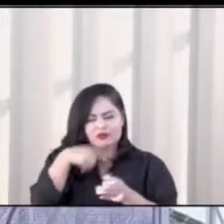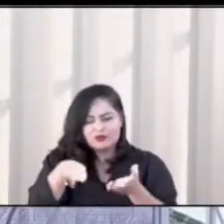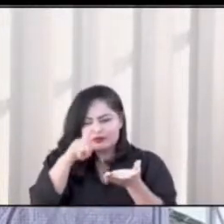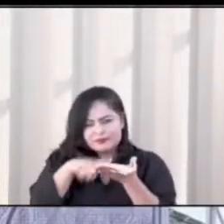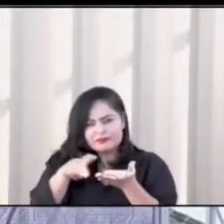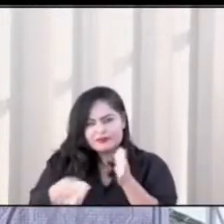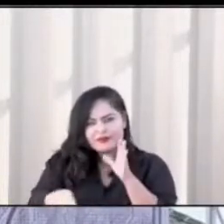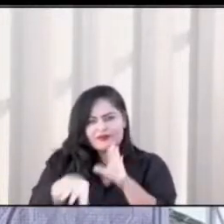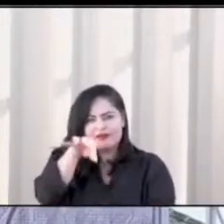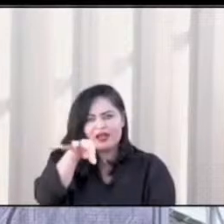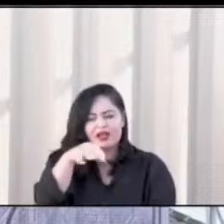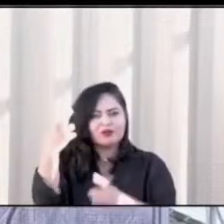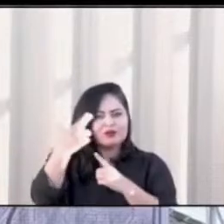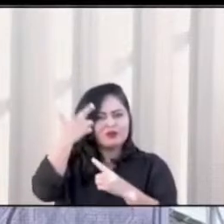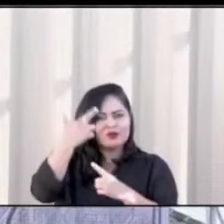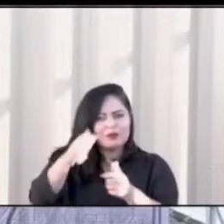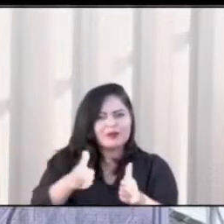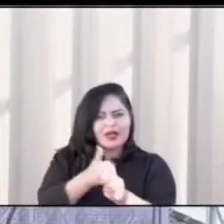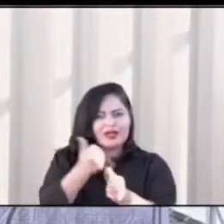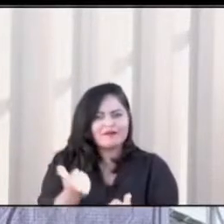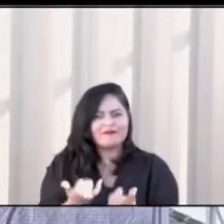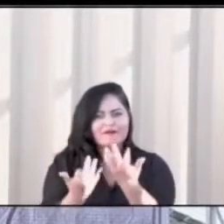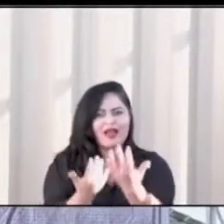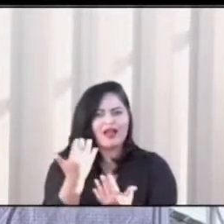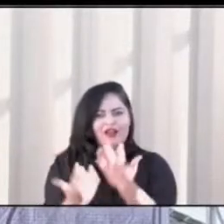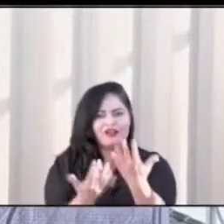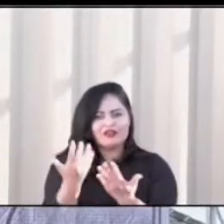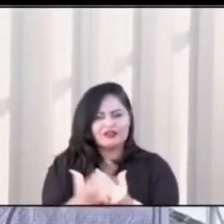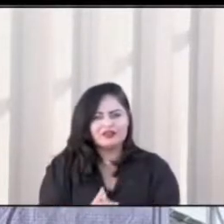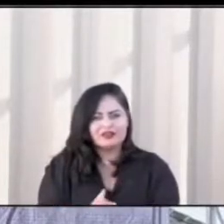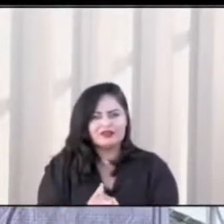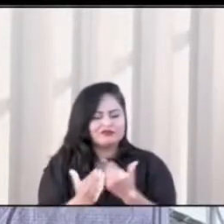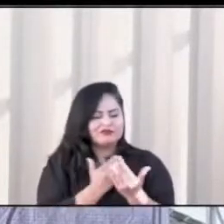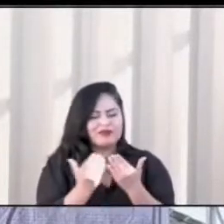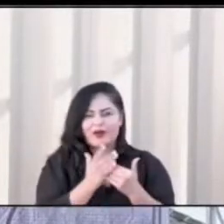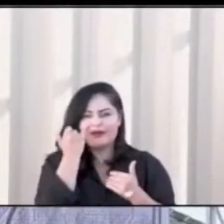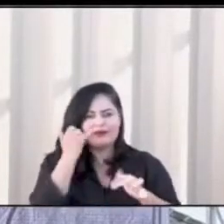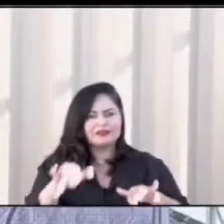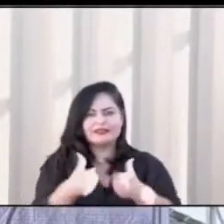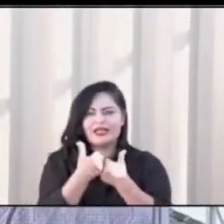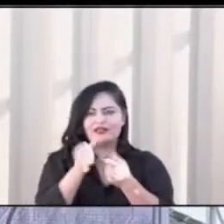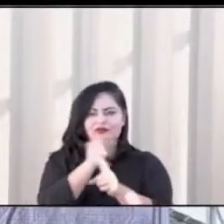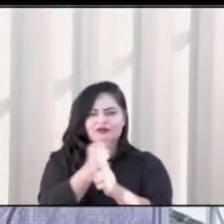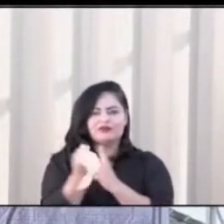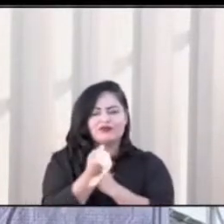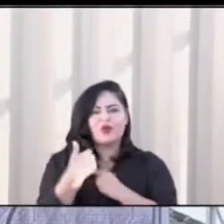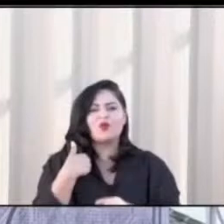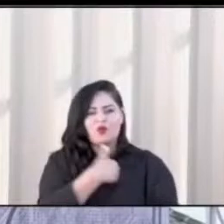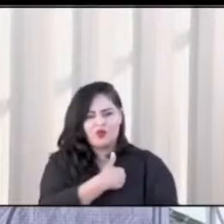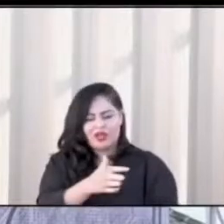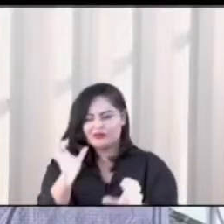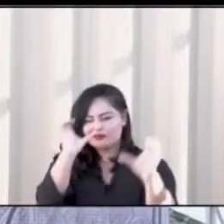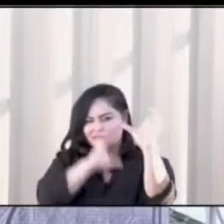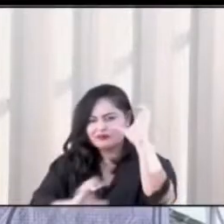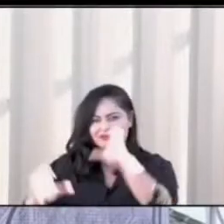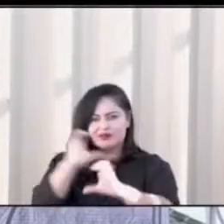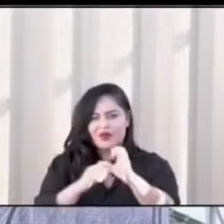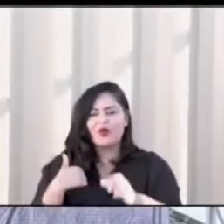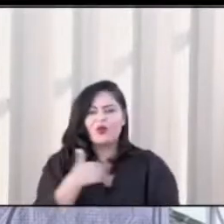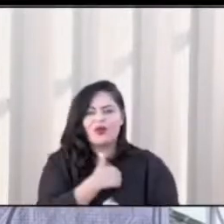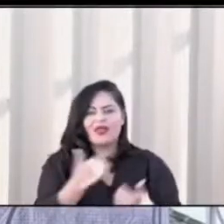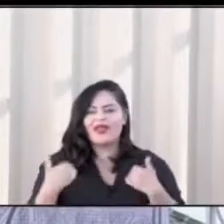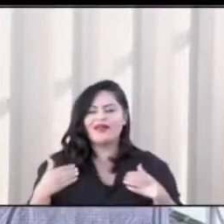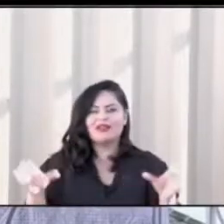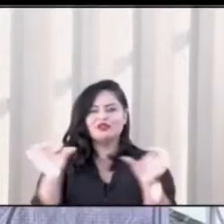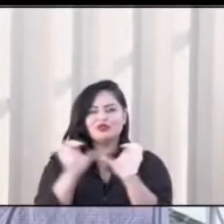cause of fires, even under the most complex and challenging conditions. ATF had certified fire investigators